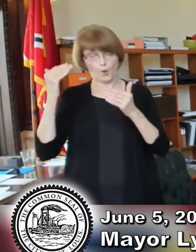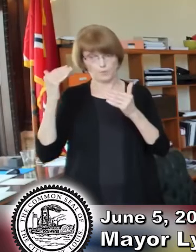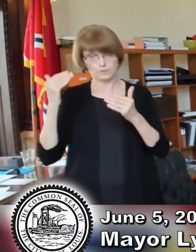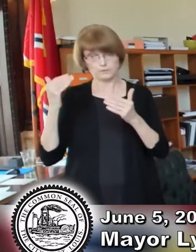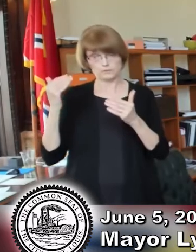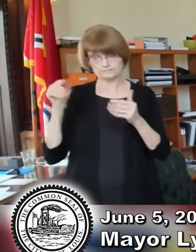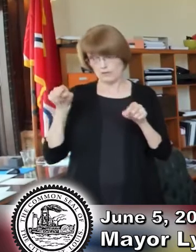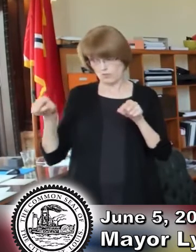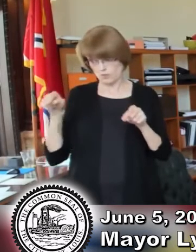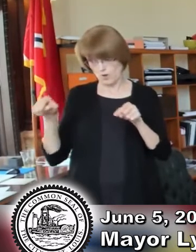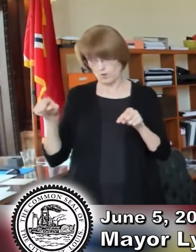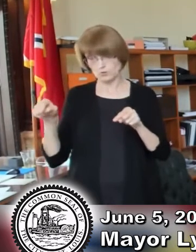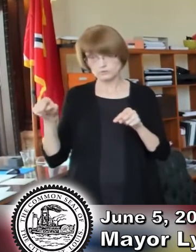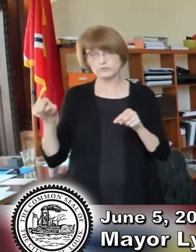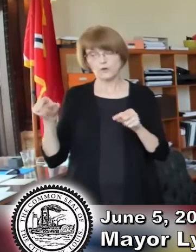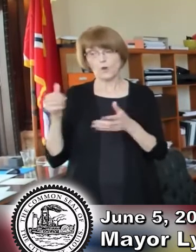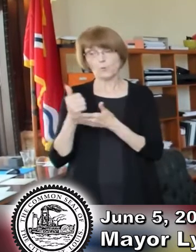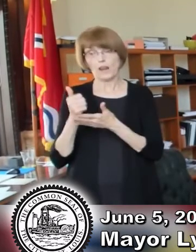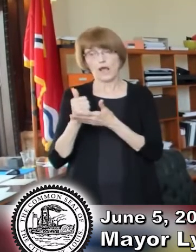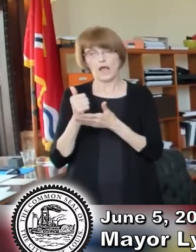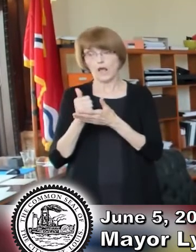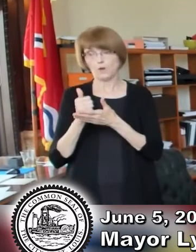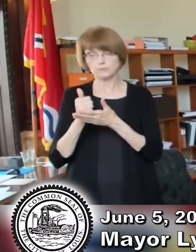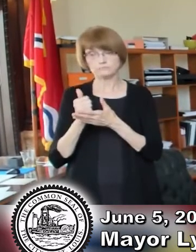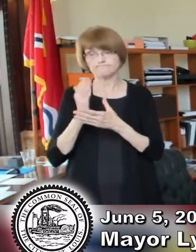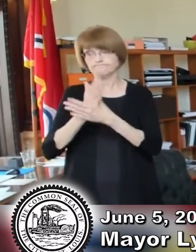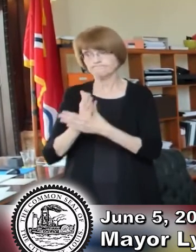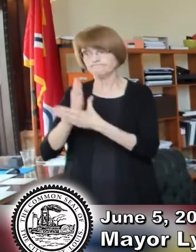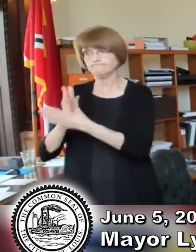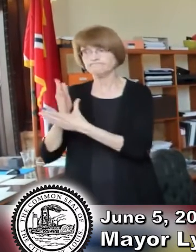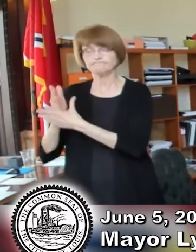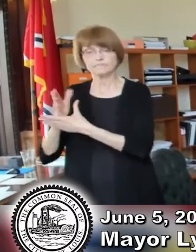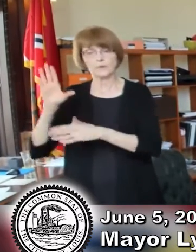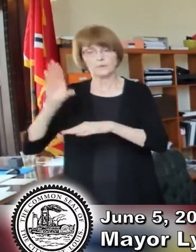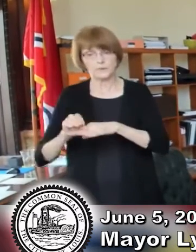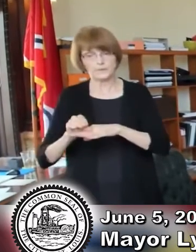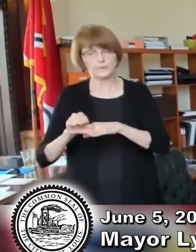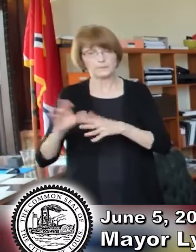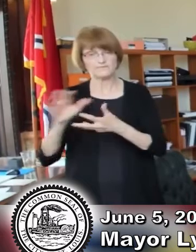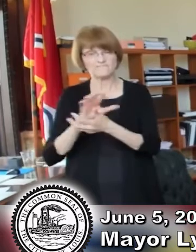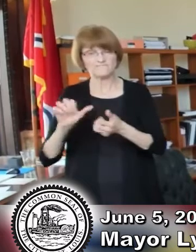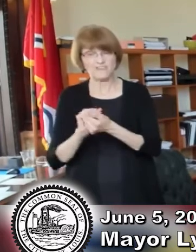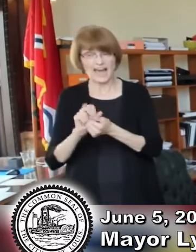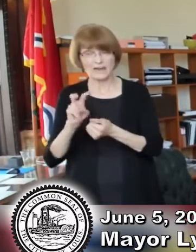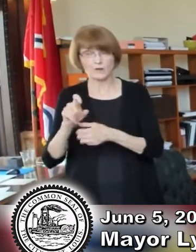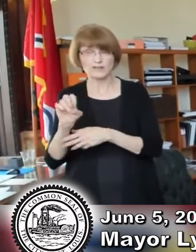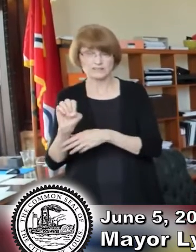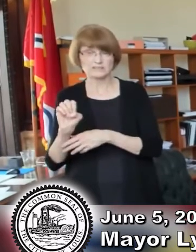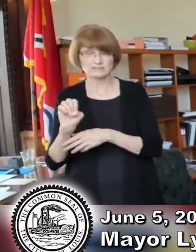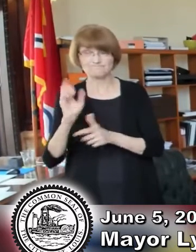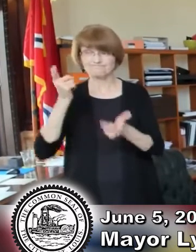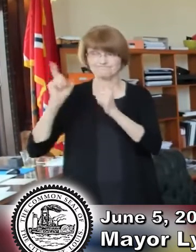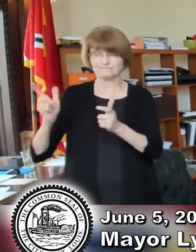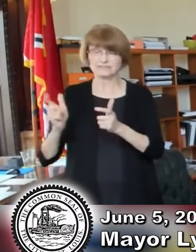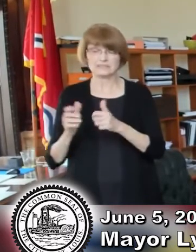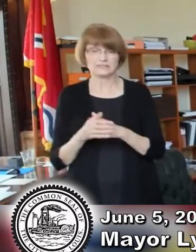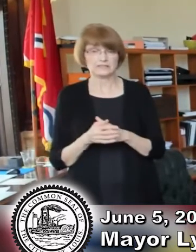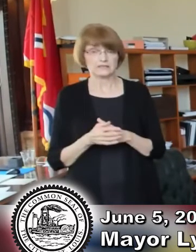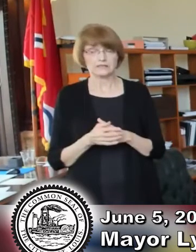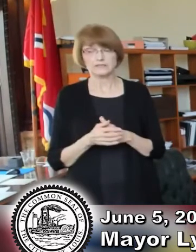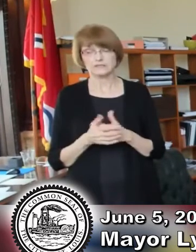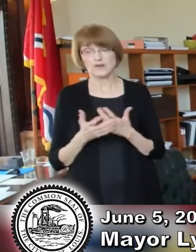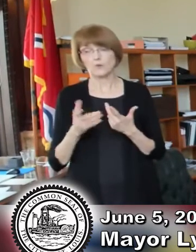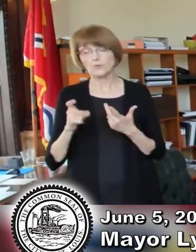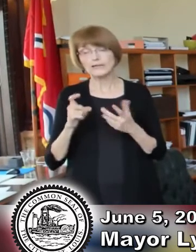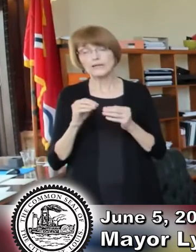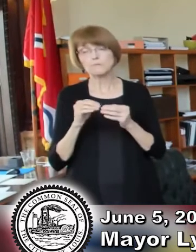dampen some of the violence. But you know, violence is a really big issue. You know, we should be doing more early